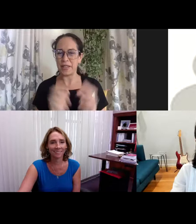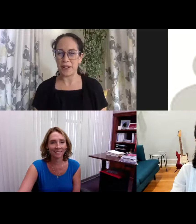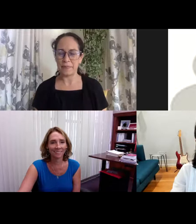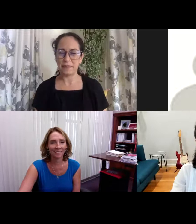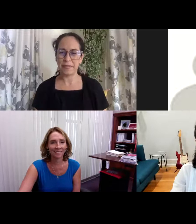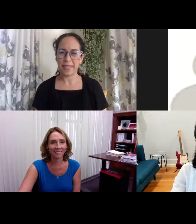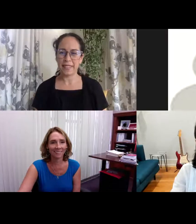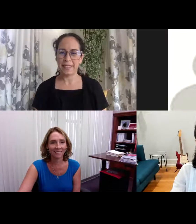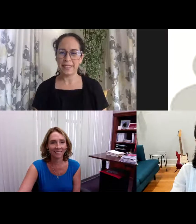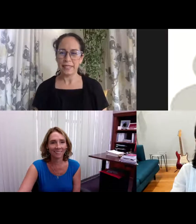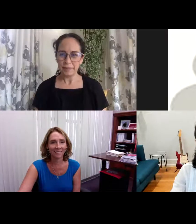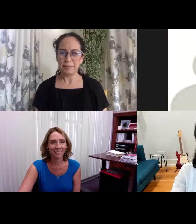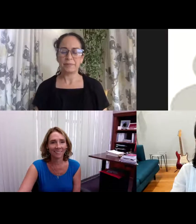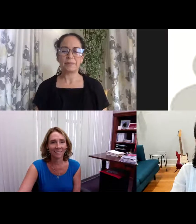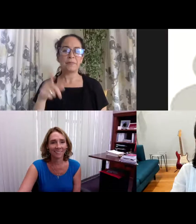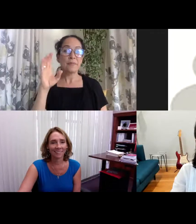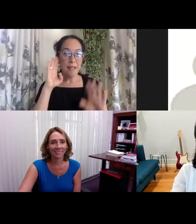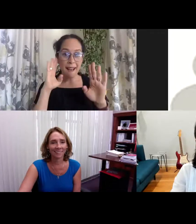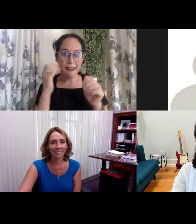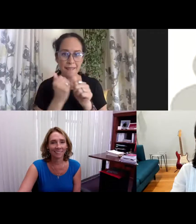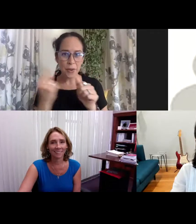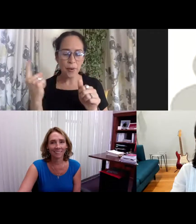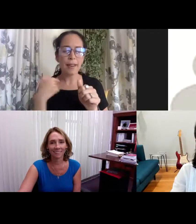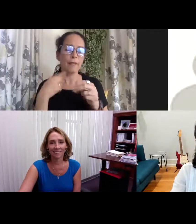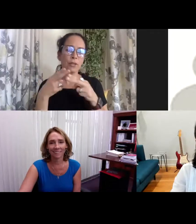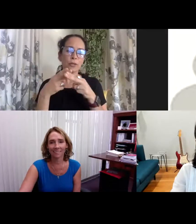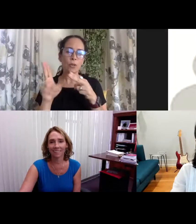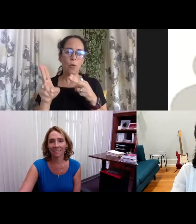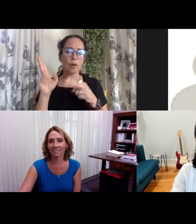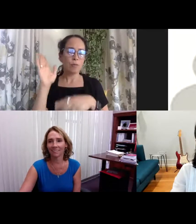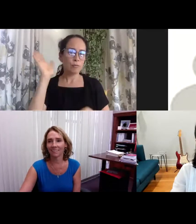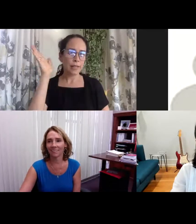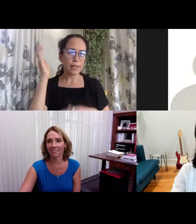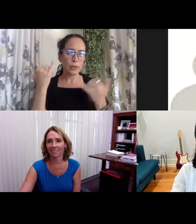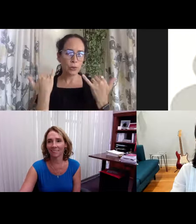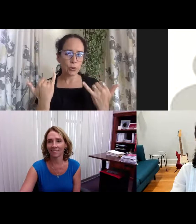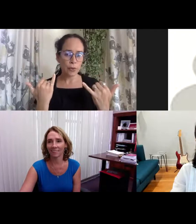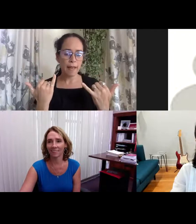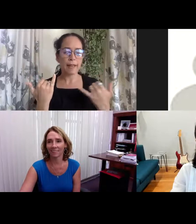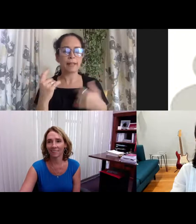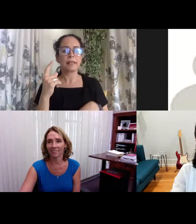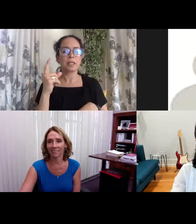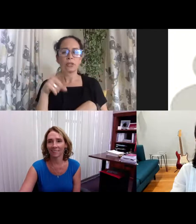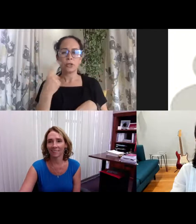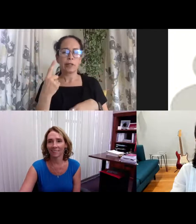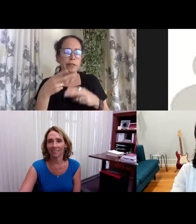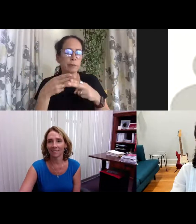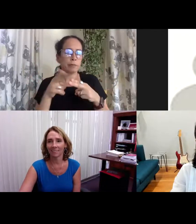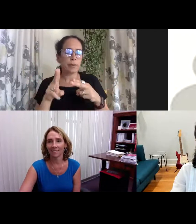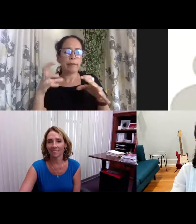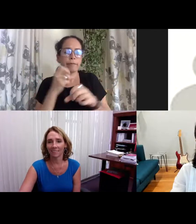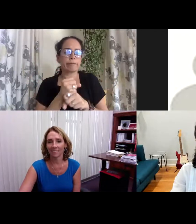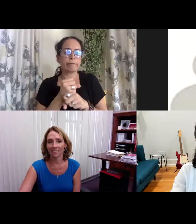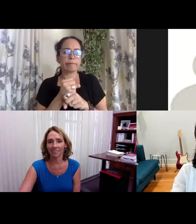ready when you are. Okay. Hi, everyone. We have a short presentation today, and we're just going to give a brief overview of